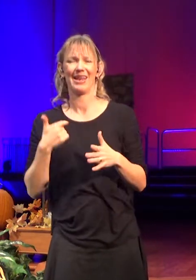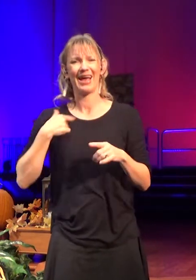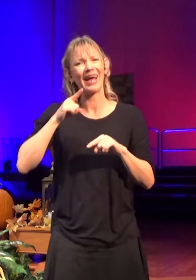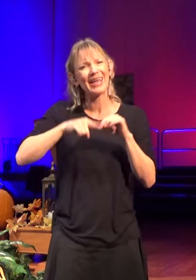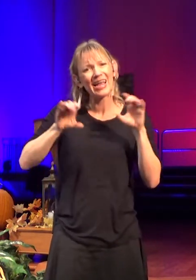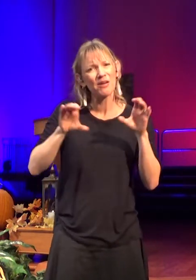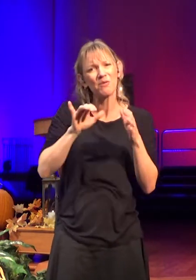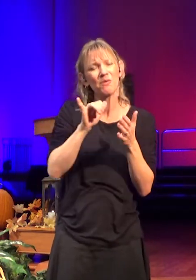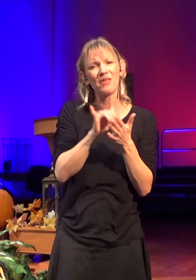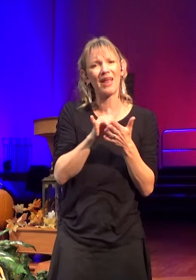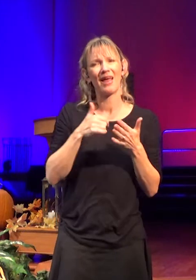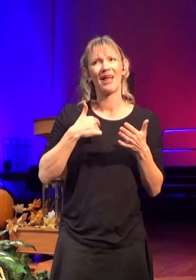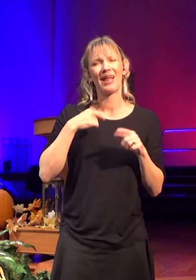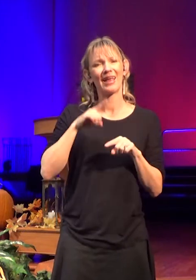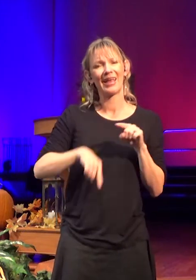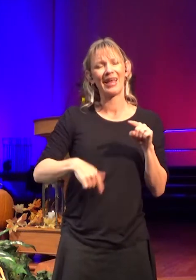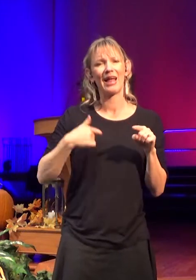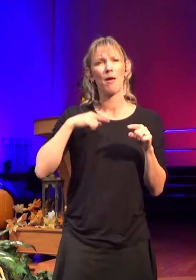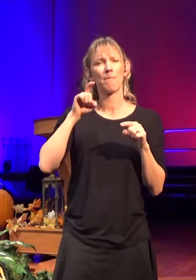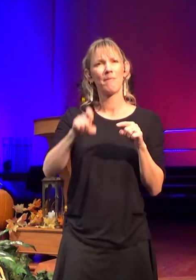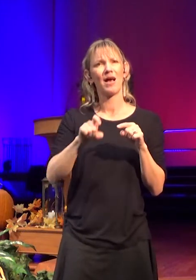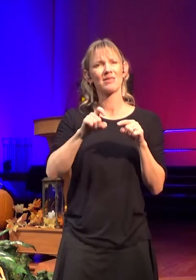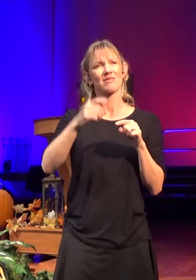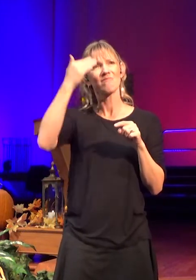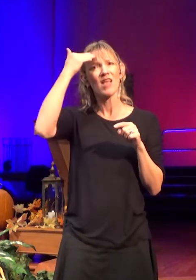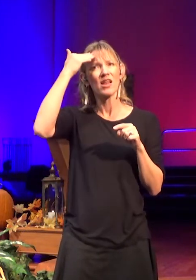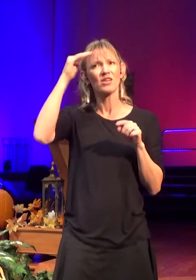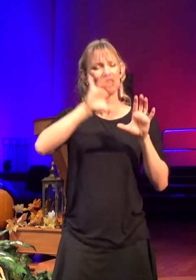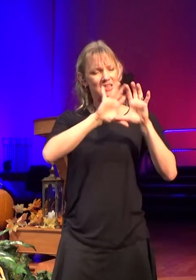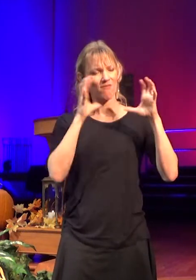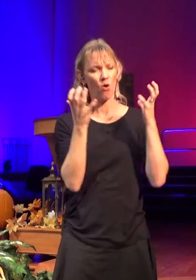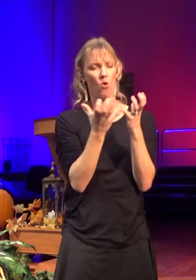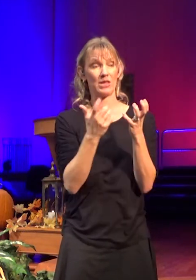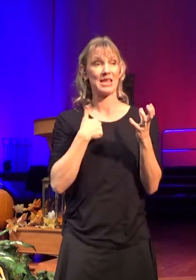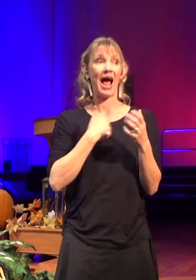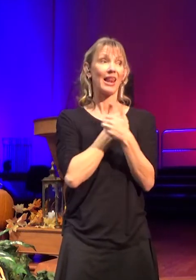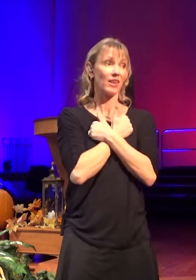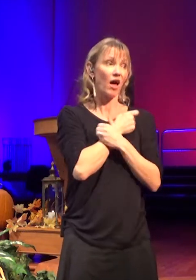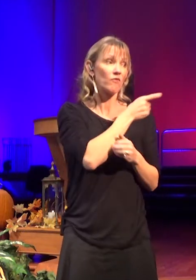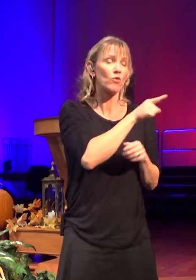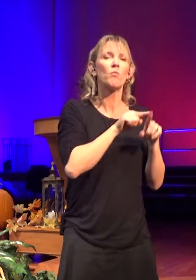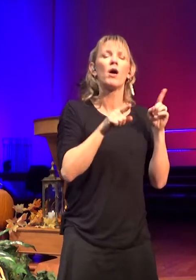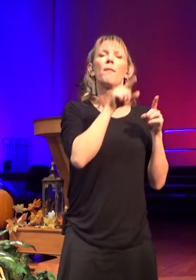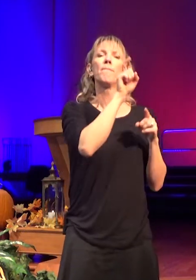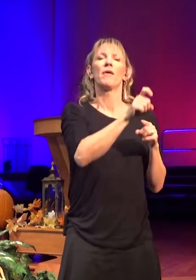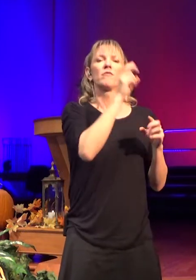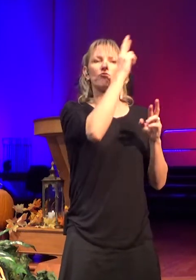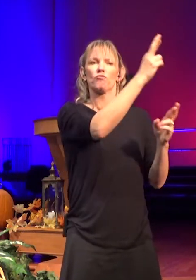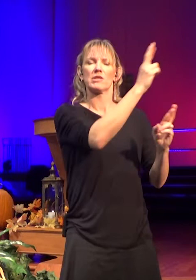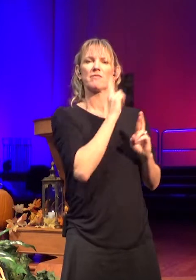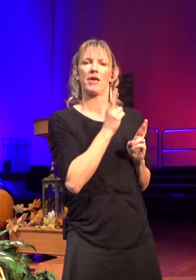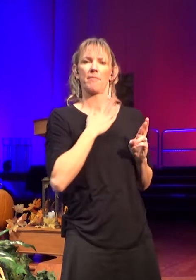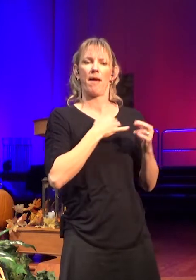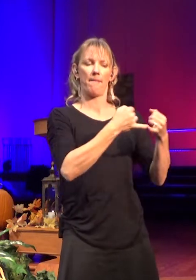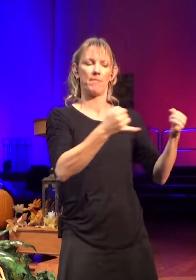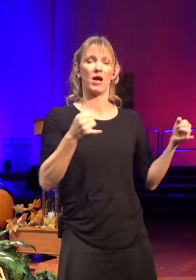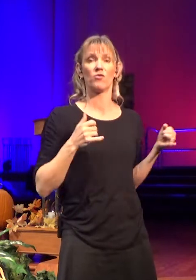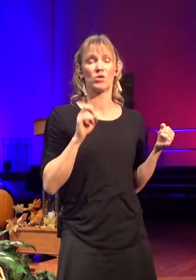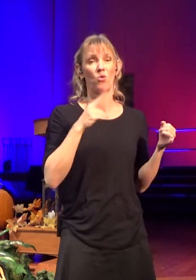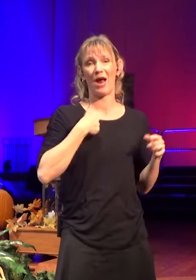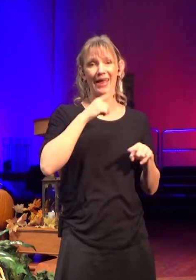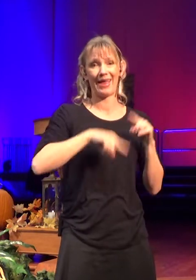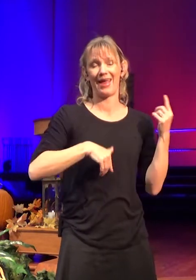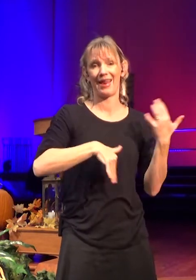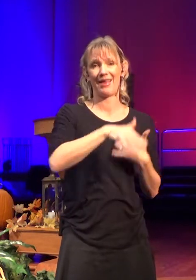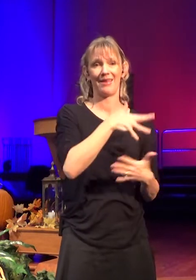American, and I can't do that anymore. I have to maintain this consciousness of wholeness. So I love you, but you've got to respect these